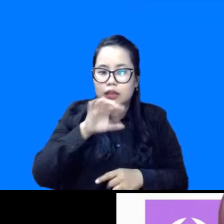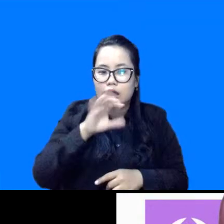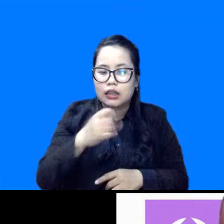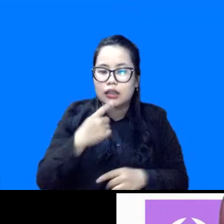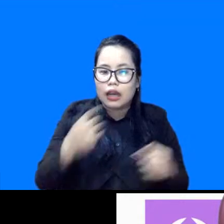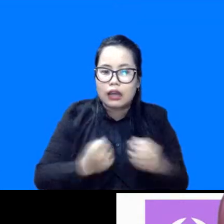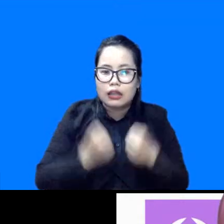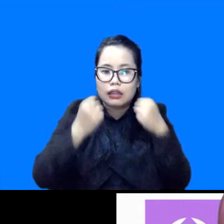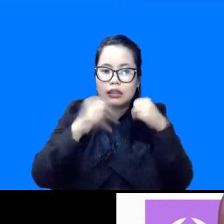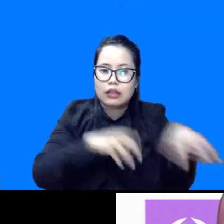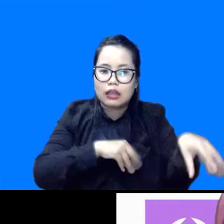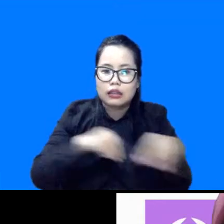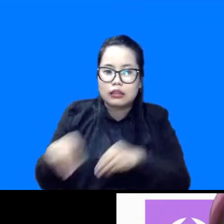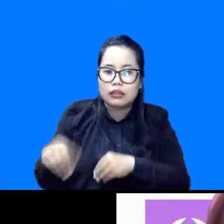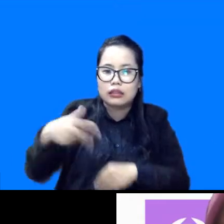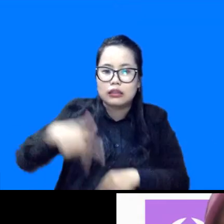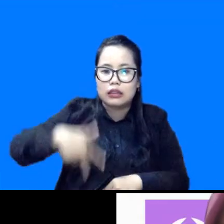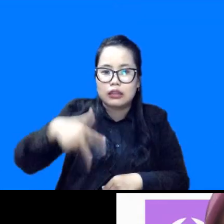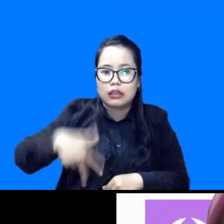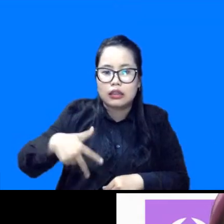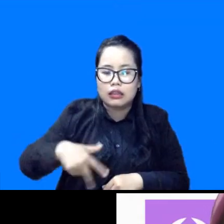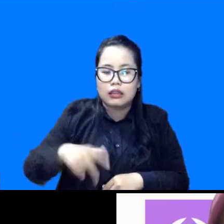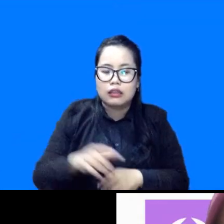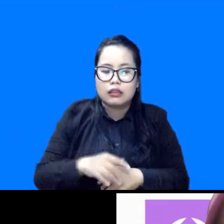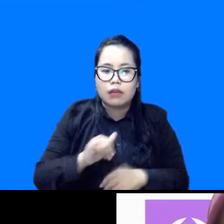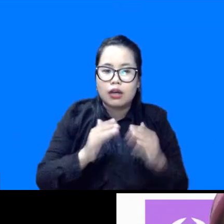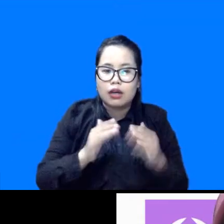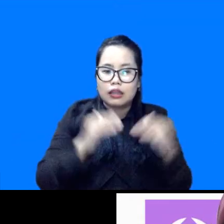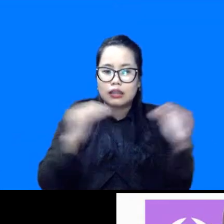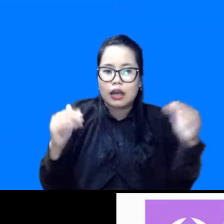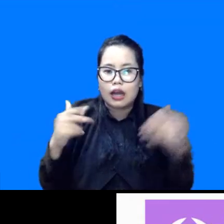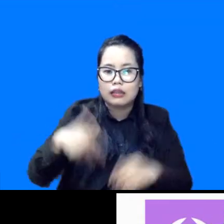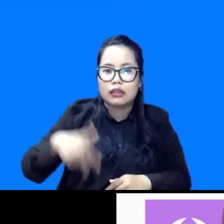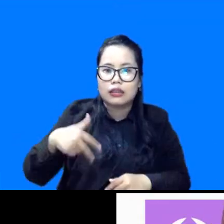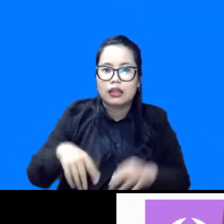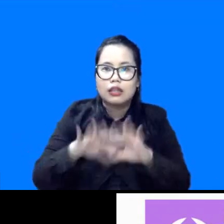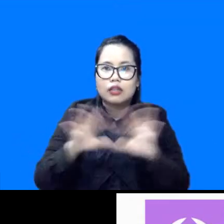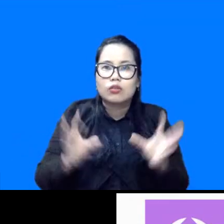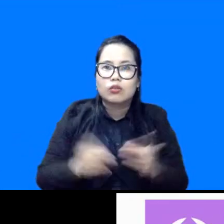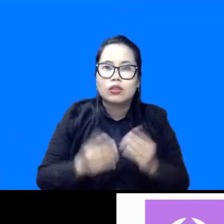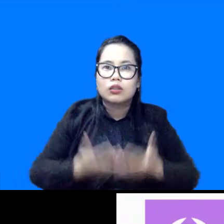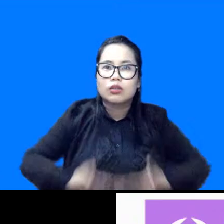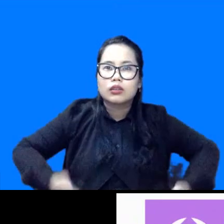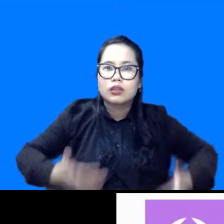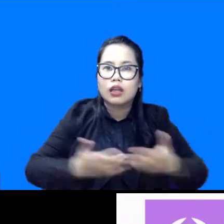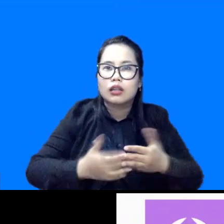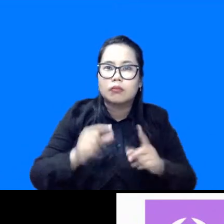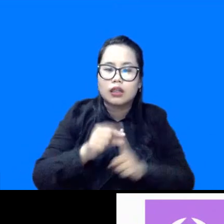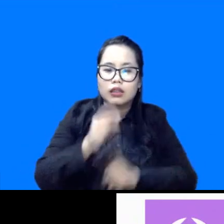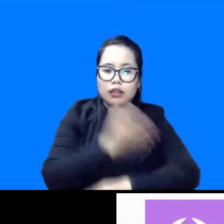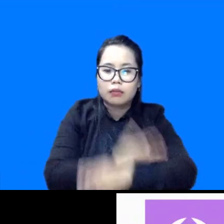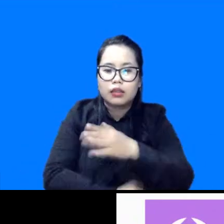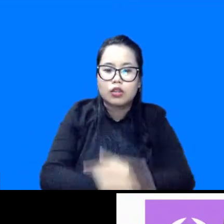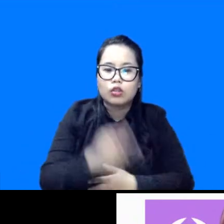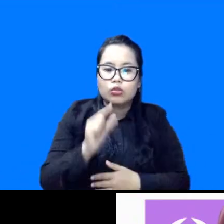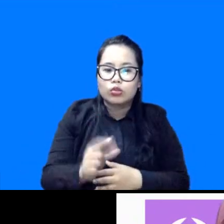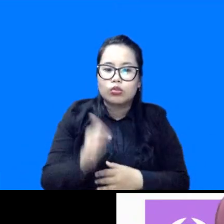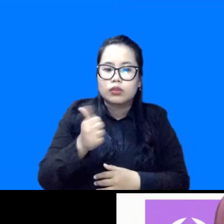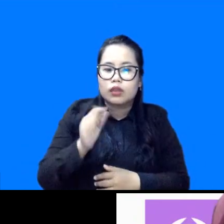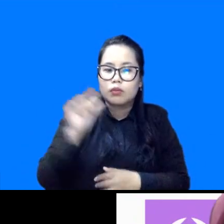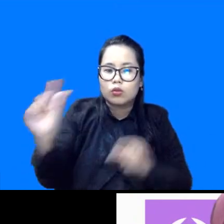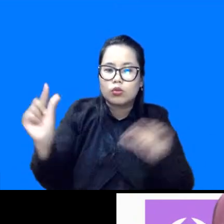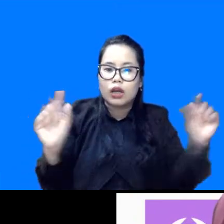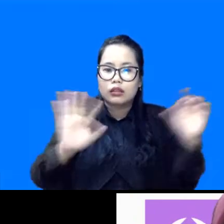gender equality, disability, social inclusion, don't forget to invite them to our forum. Don't forget to ask them to be